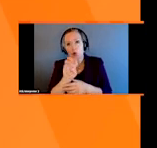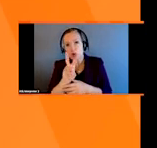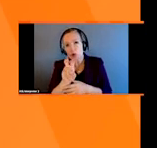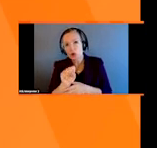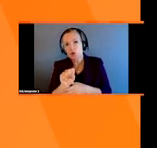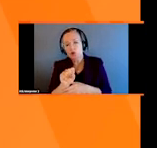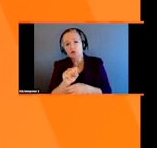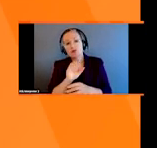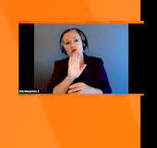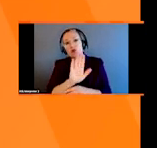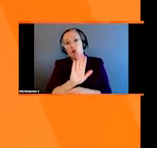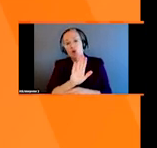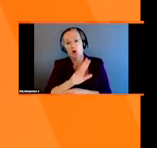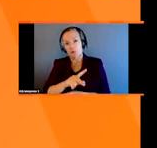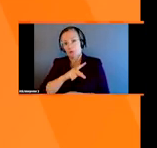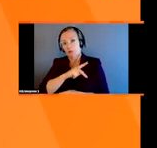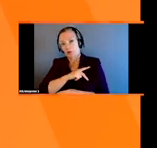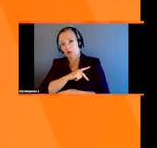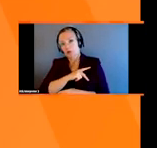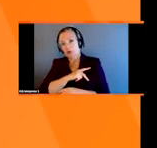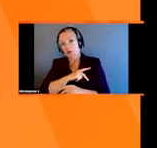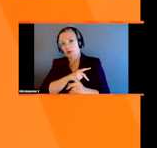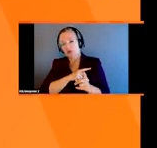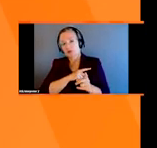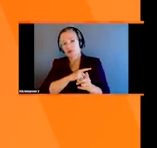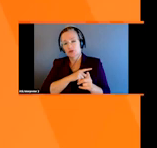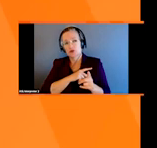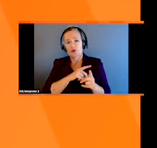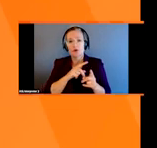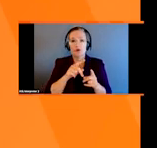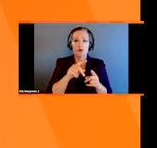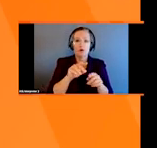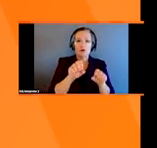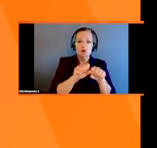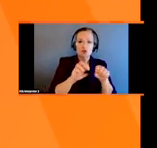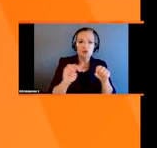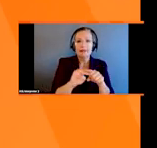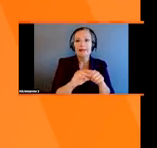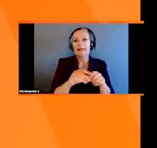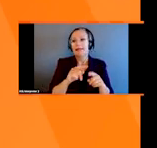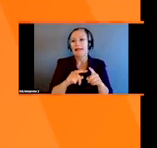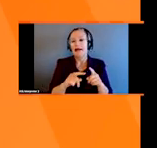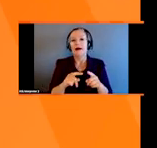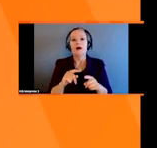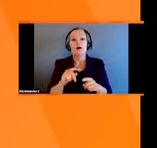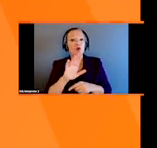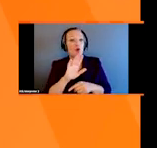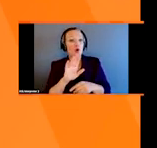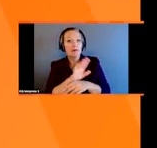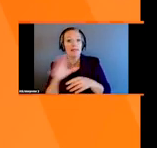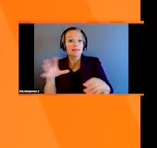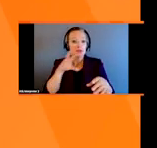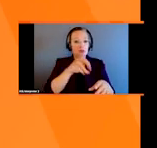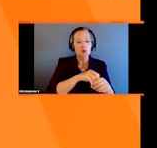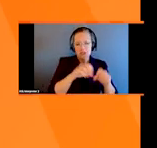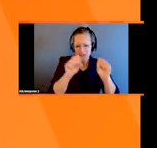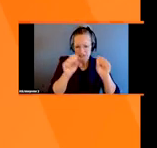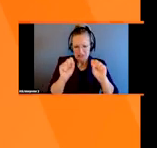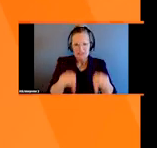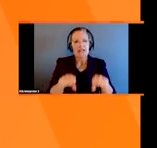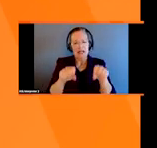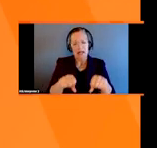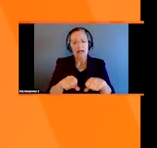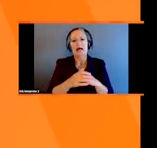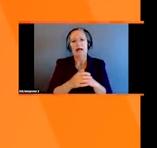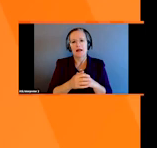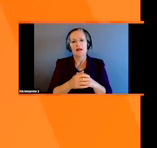personal profile about the business. You can like and follow and reshare all of that content coming into the business account as well.